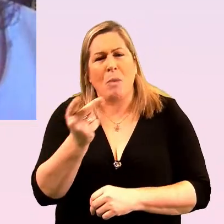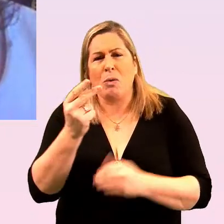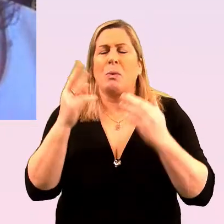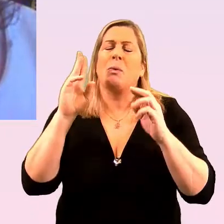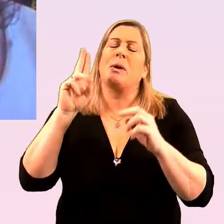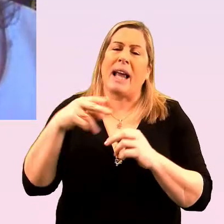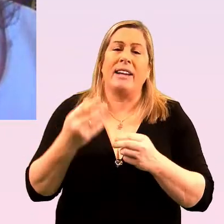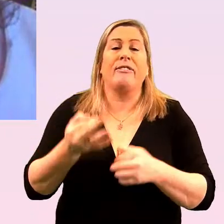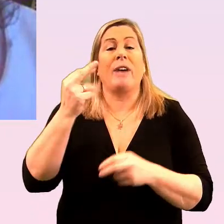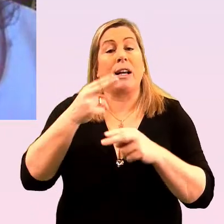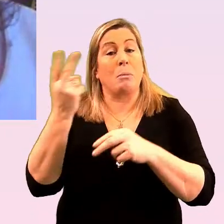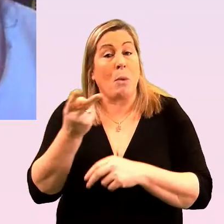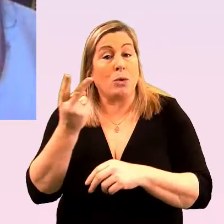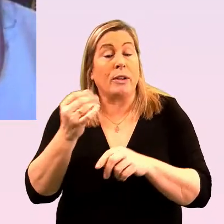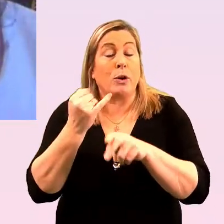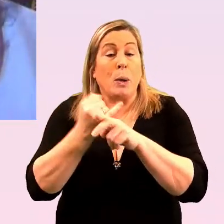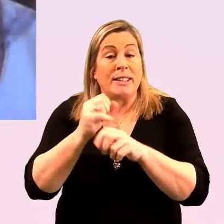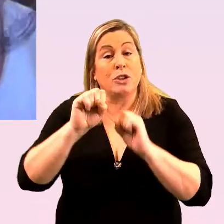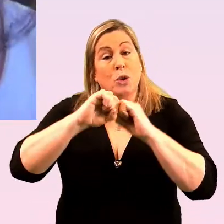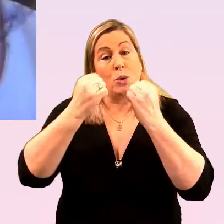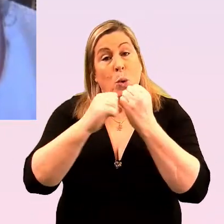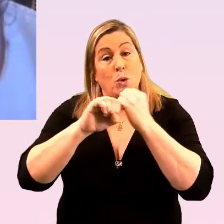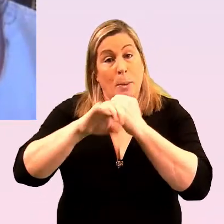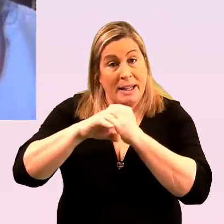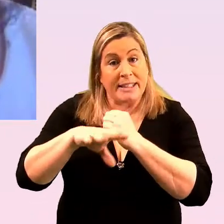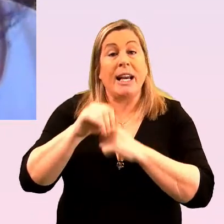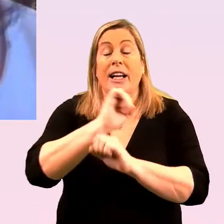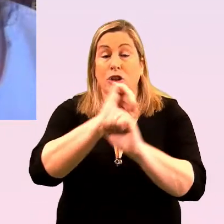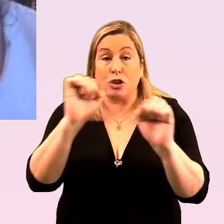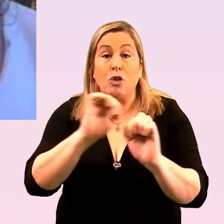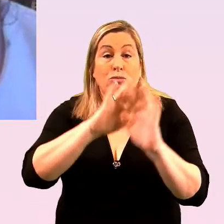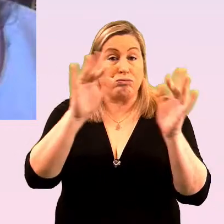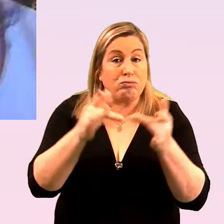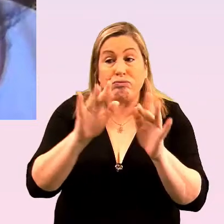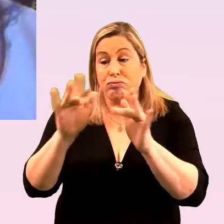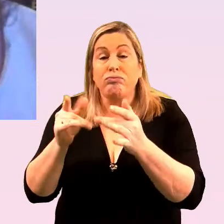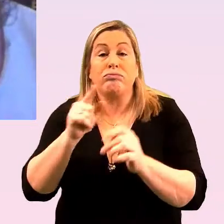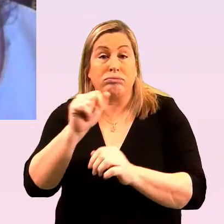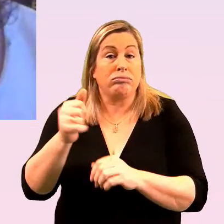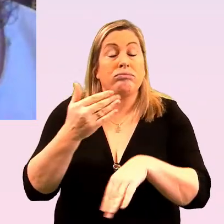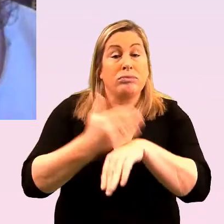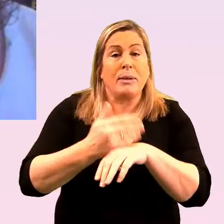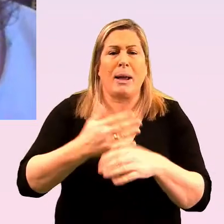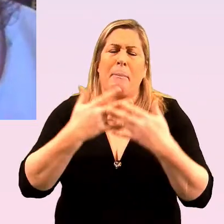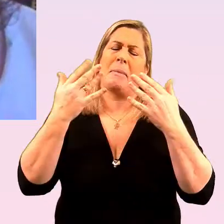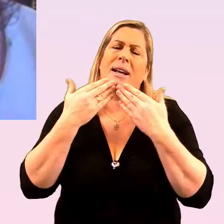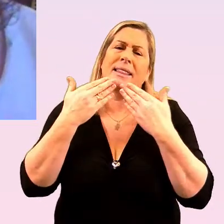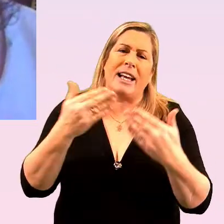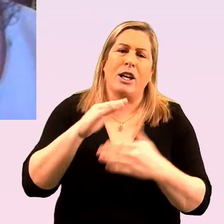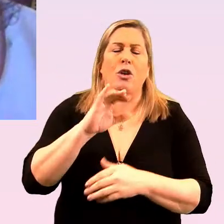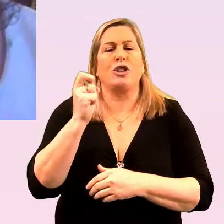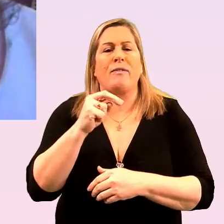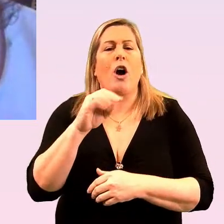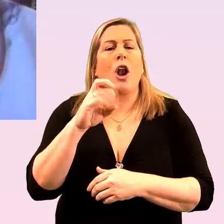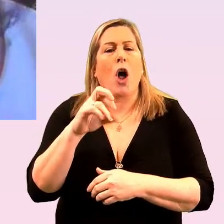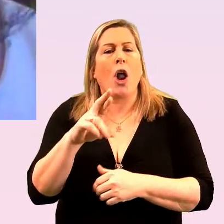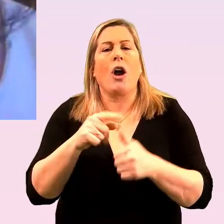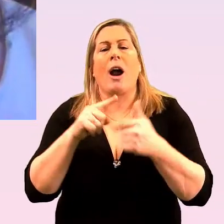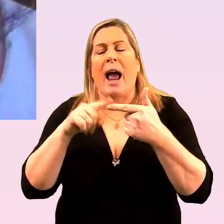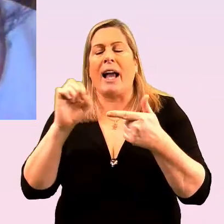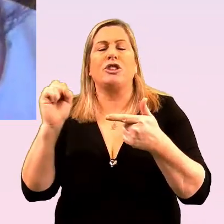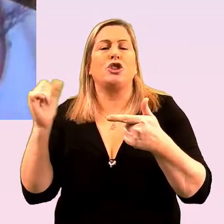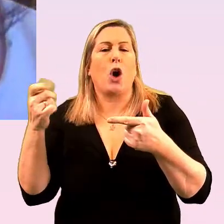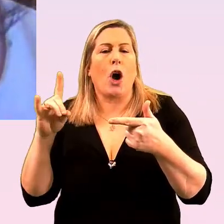across social media, and we can find you through your relevant channels. I just want to say a massive thank you, Siobhan Lawler and Shauna Dunlop, for